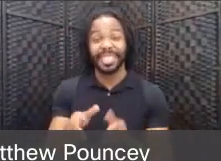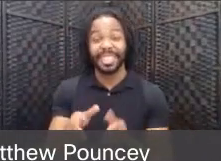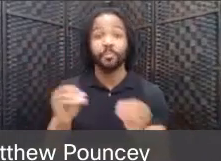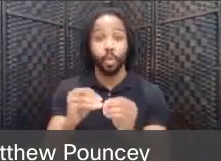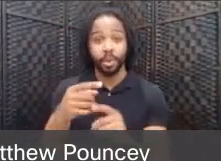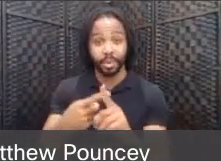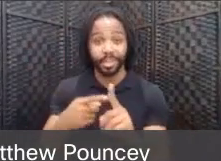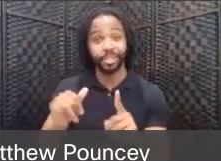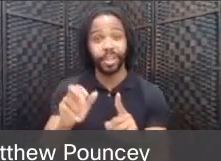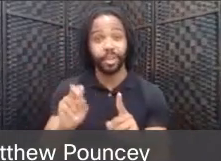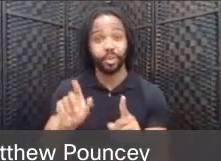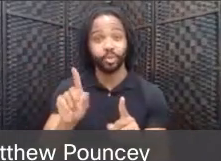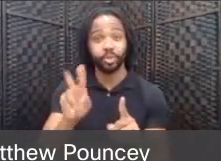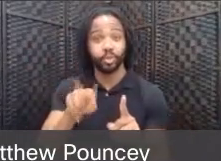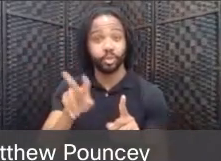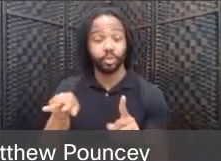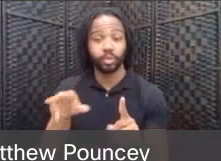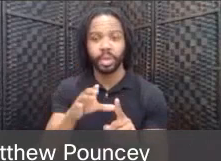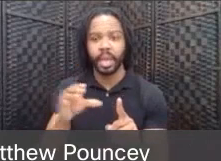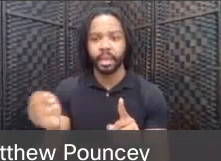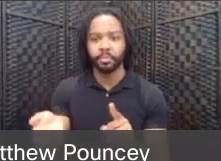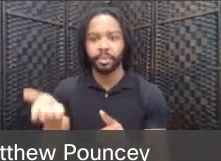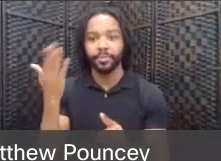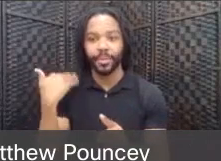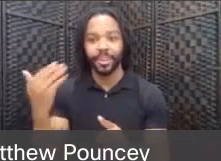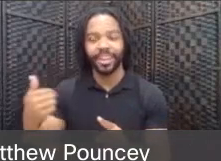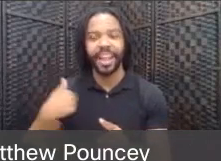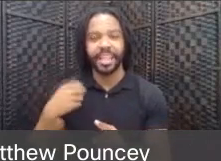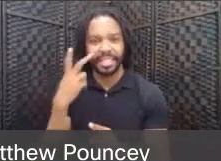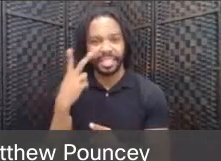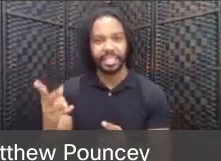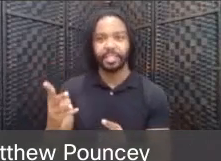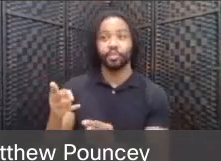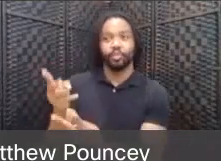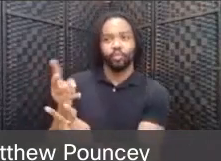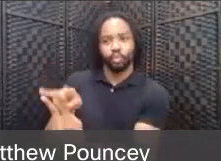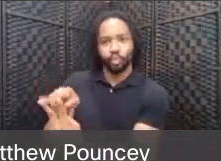of 2022. And there were previously 2 who had been diagnosed